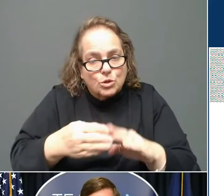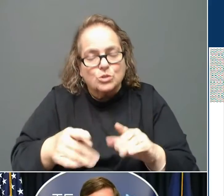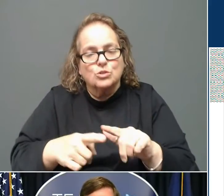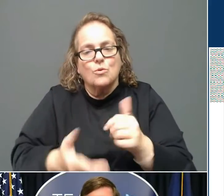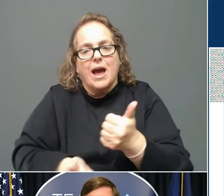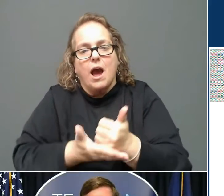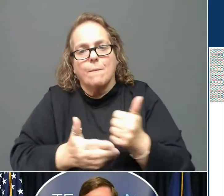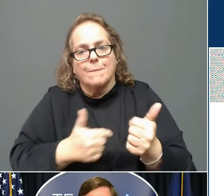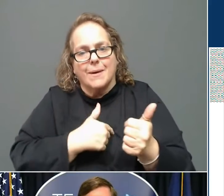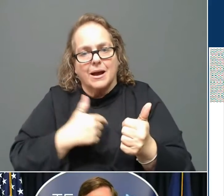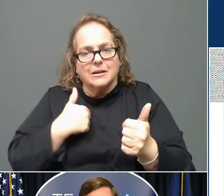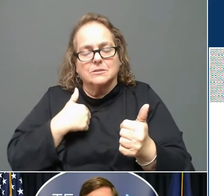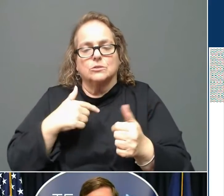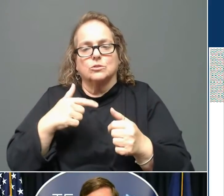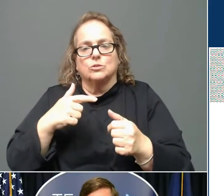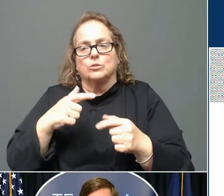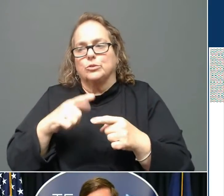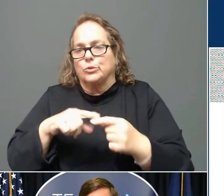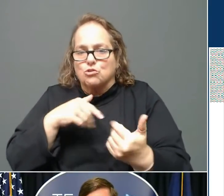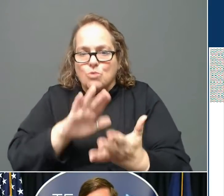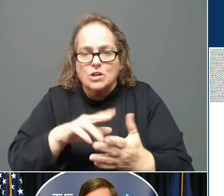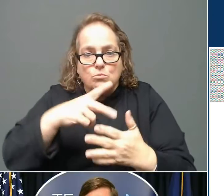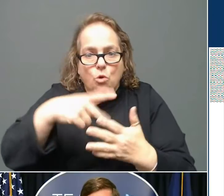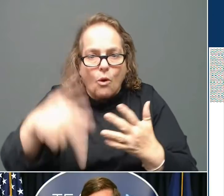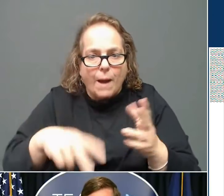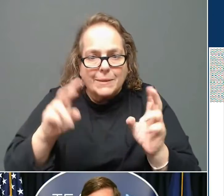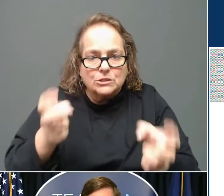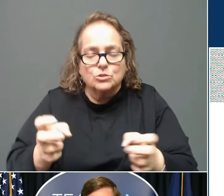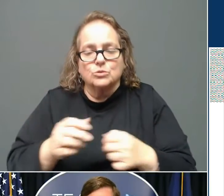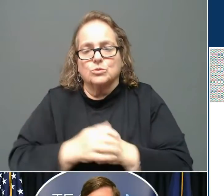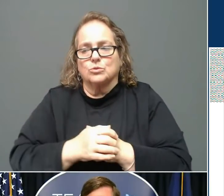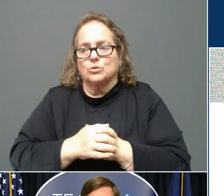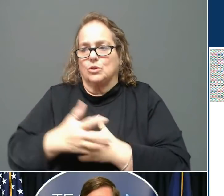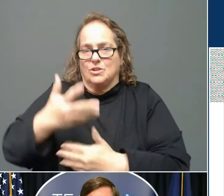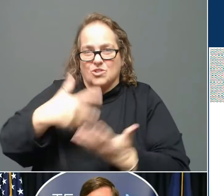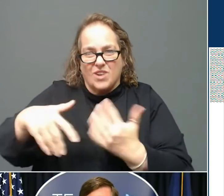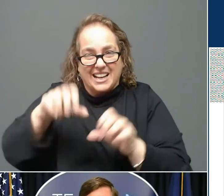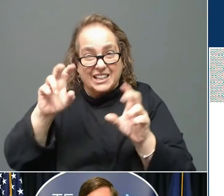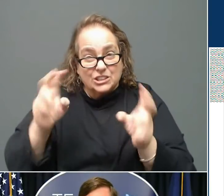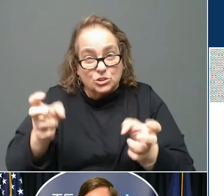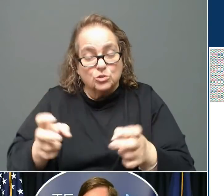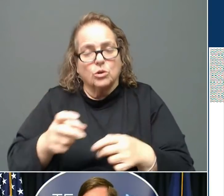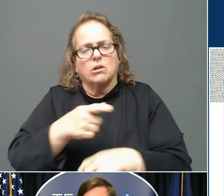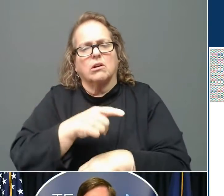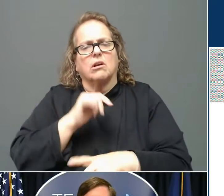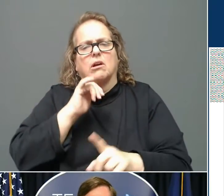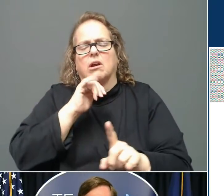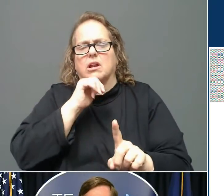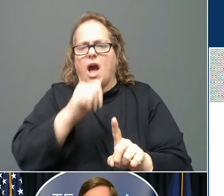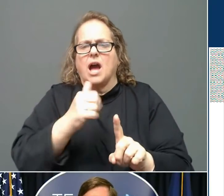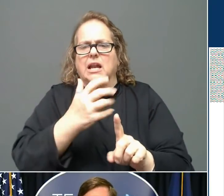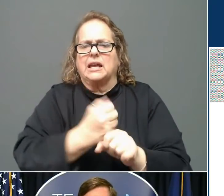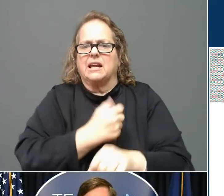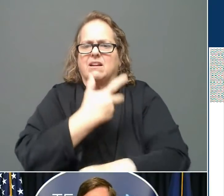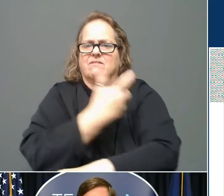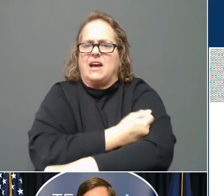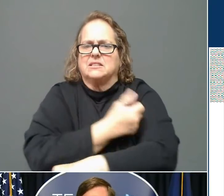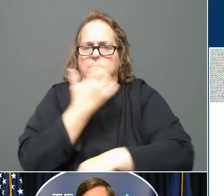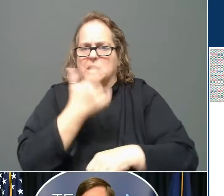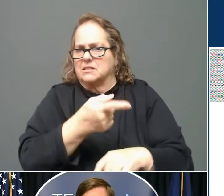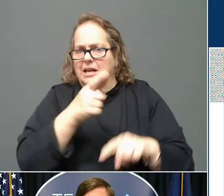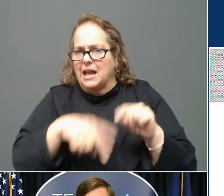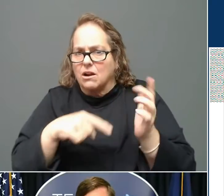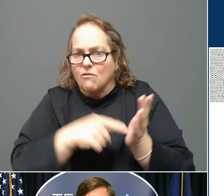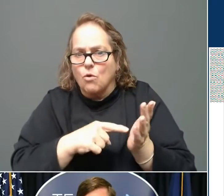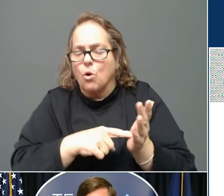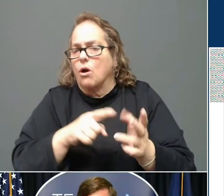issues, societal issues, and historic mistreatment when it comes to vaccines. We have so many of them, so many of